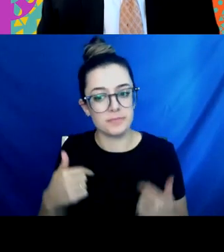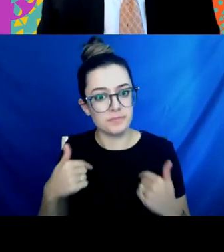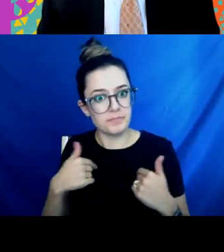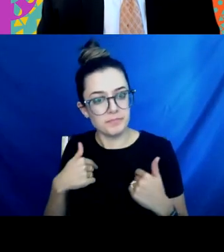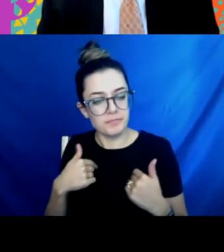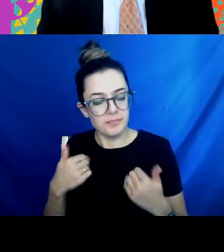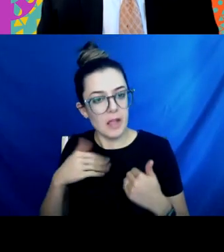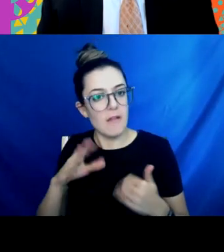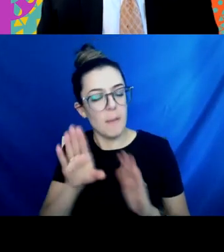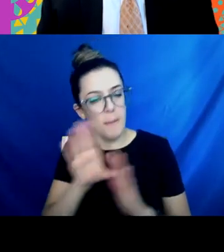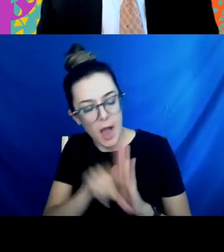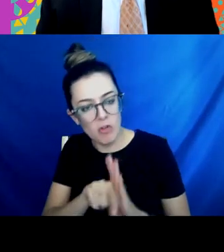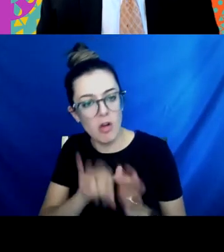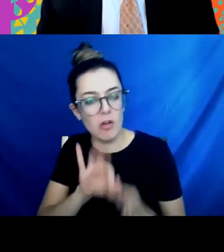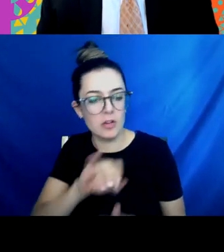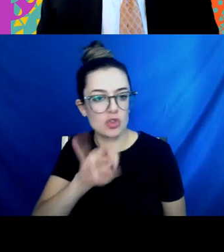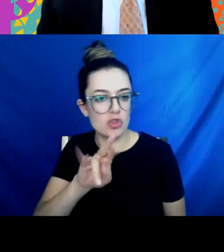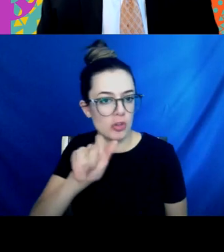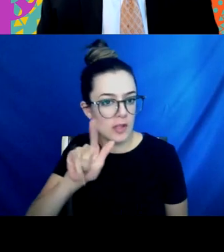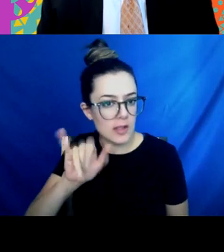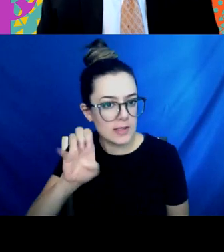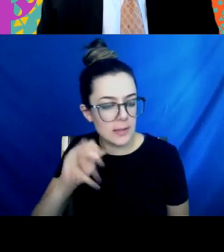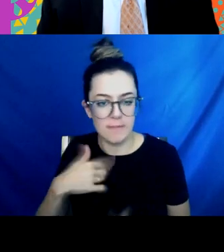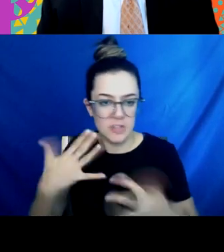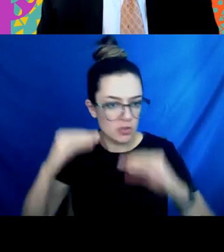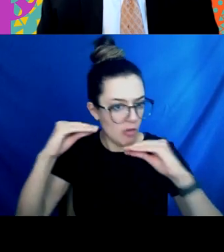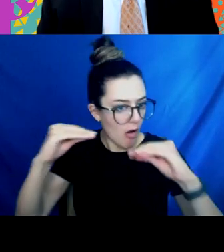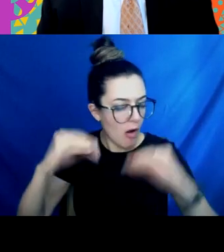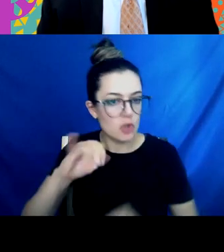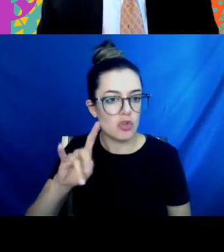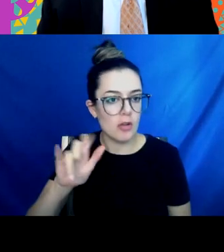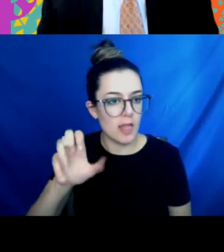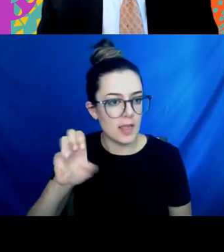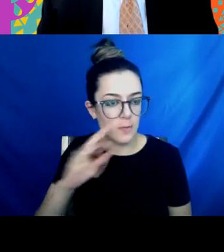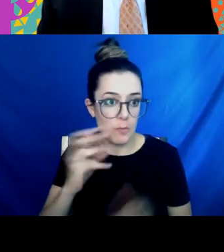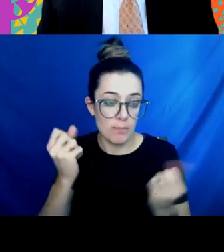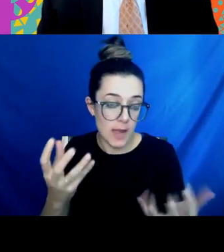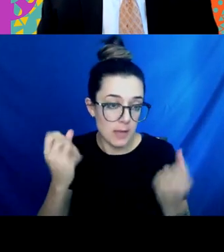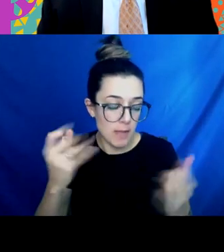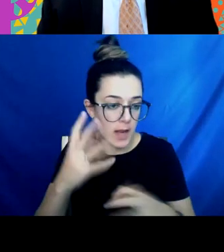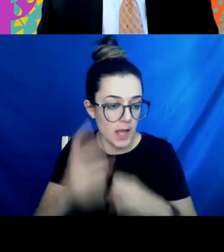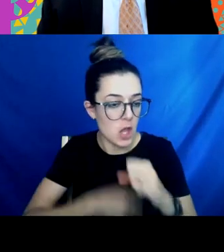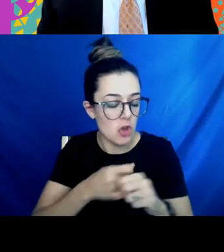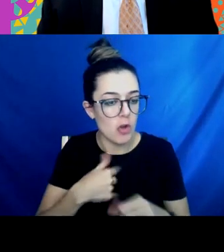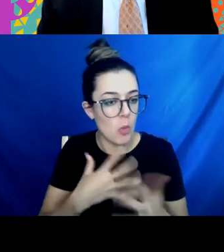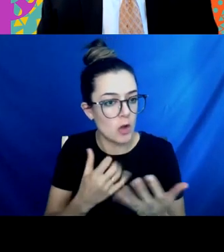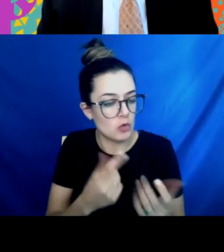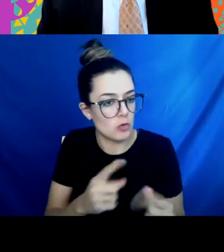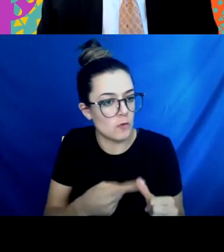like to just start by saying thank you, because I think you embody what the